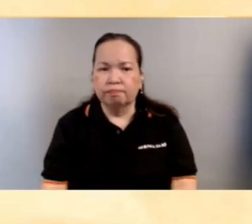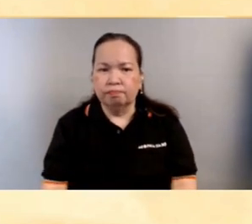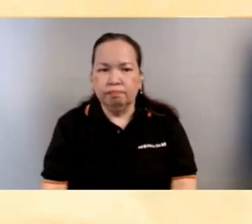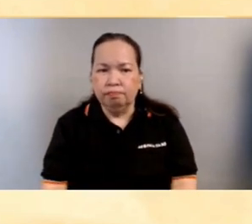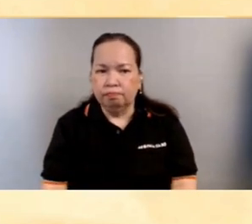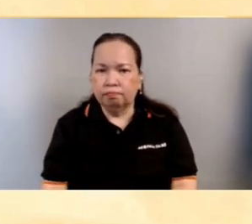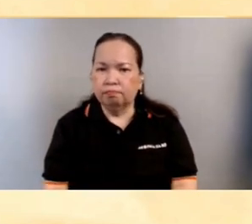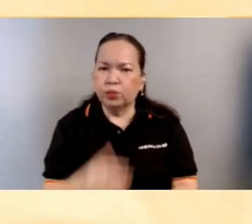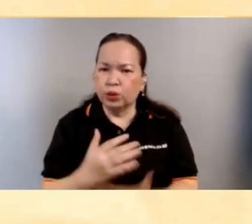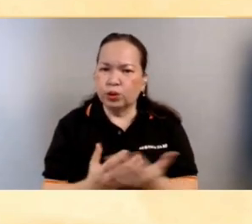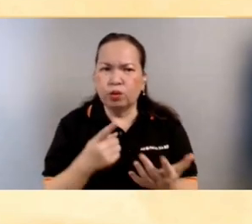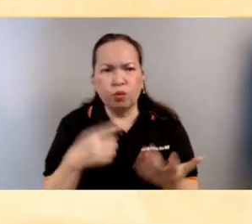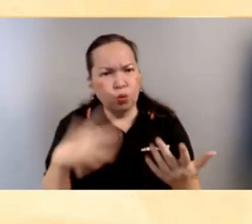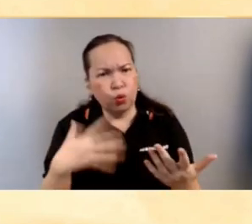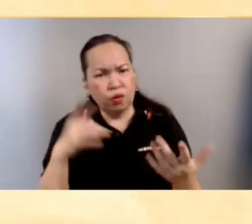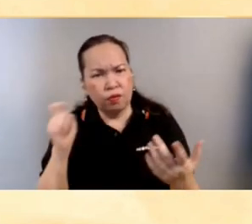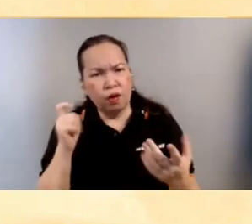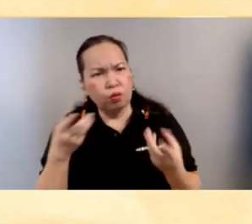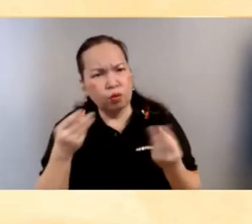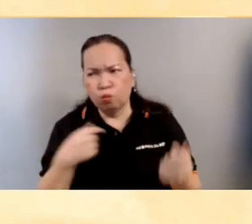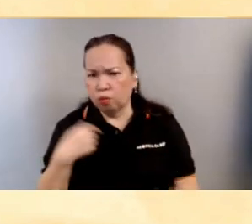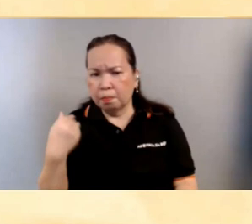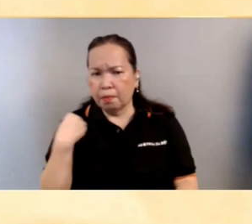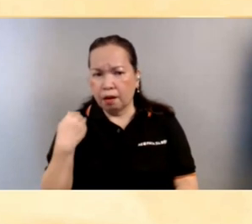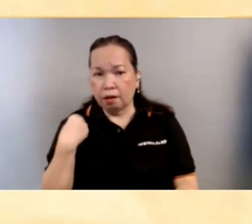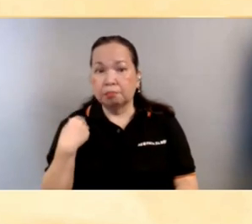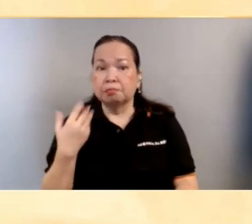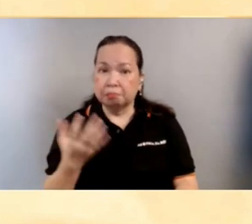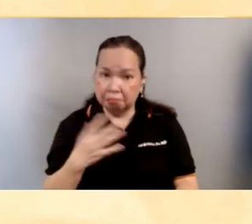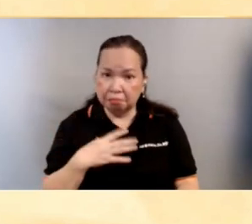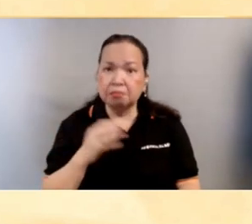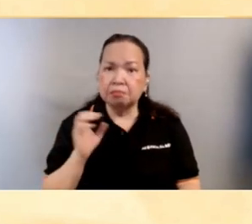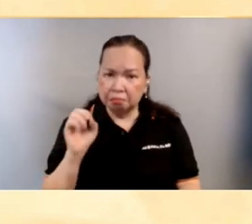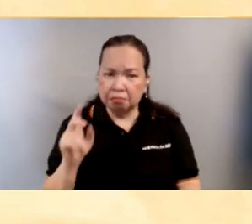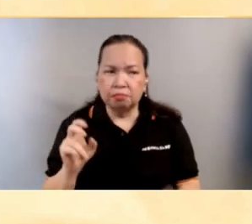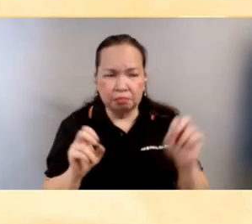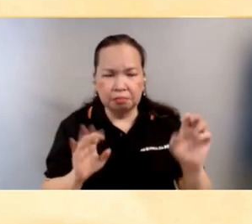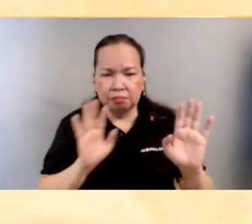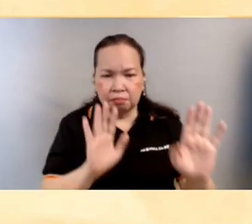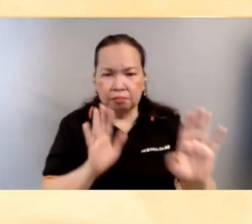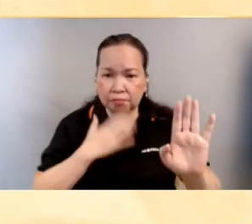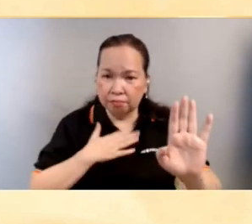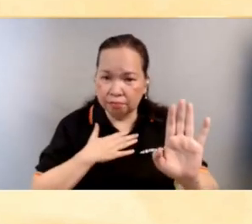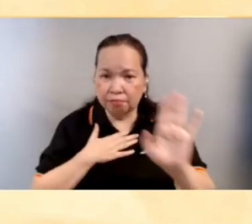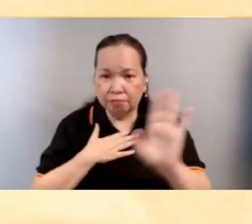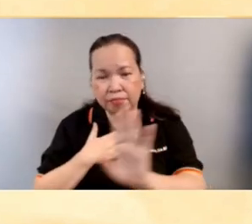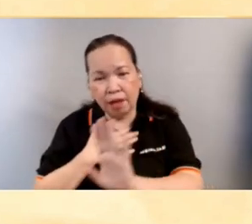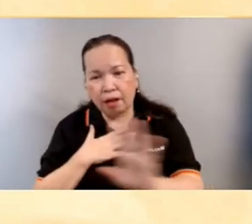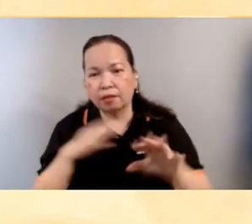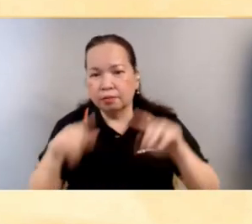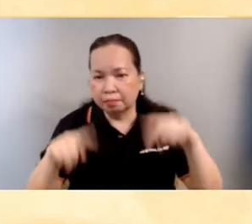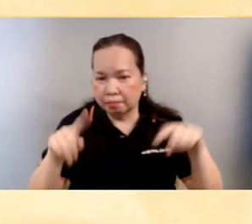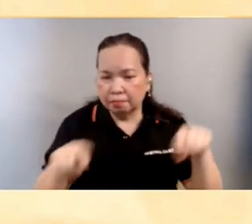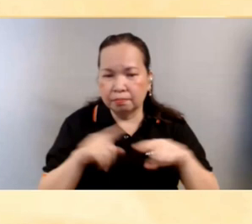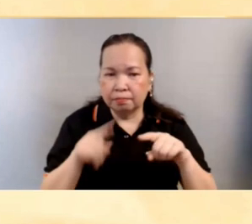some will say, well, how come she's already okay? I'm not yet okay. No, you are okay because you have your own pace, and it's okay to not be the same